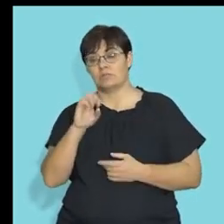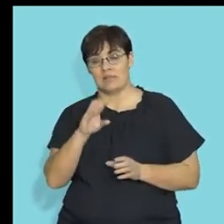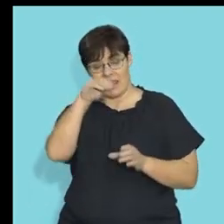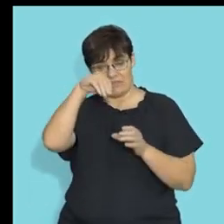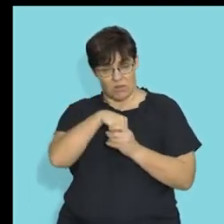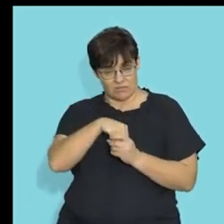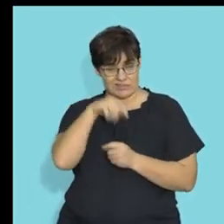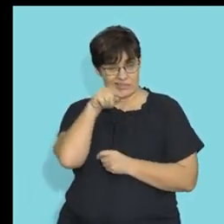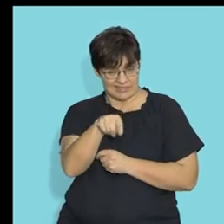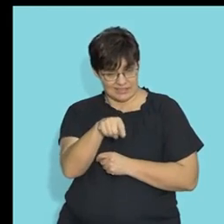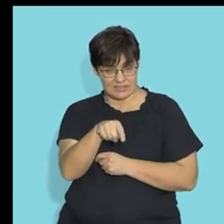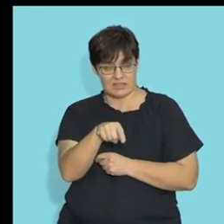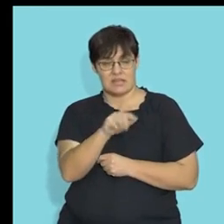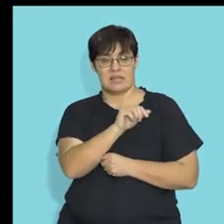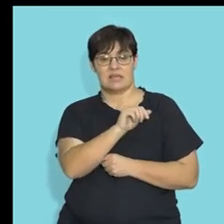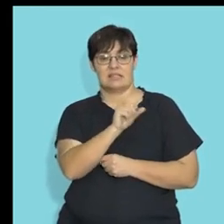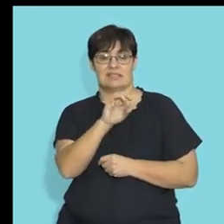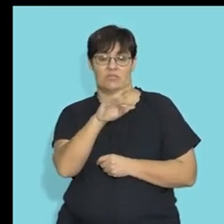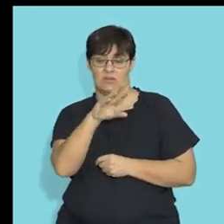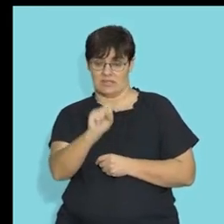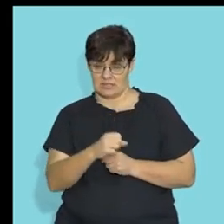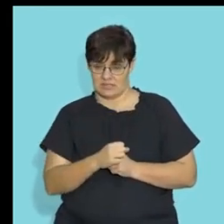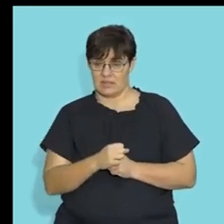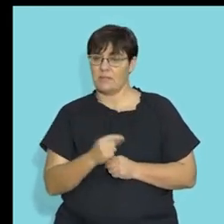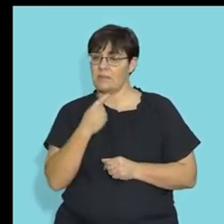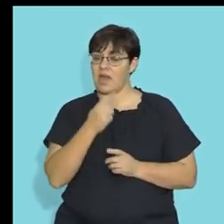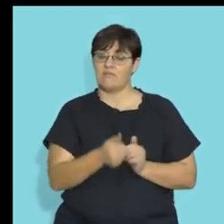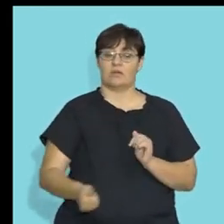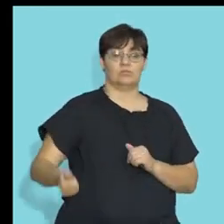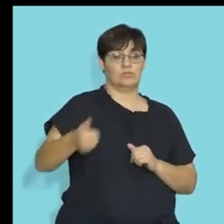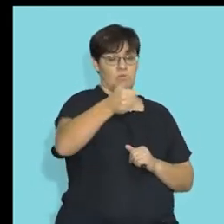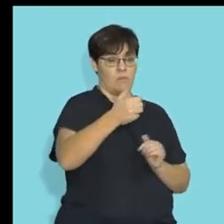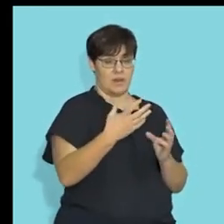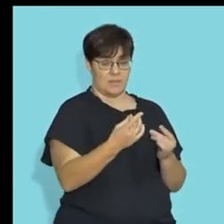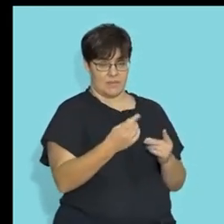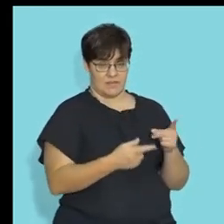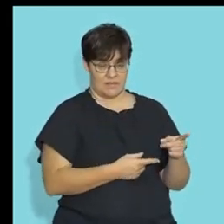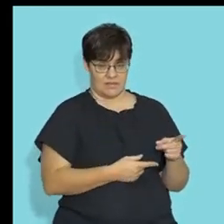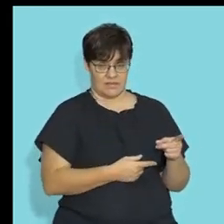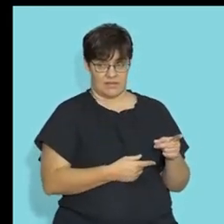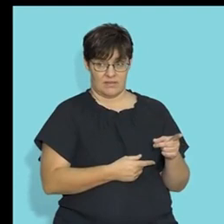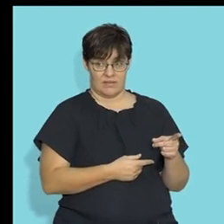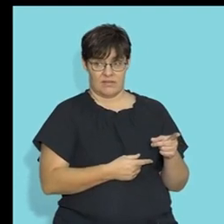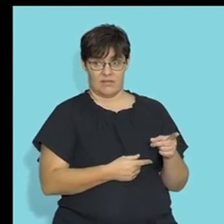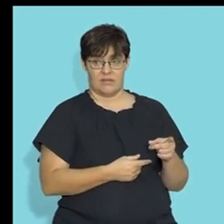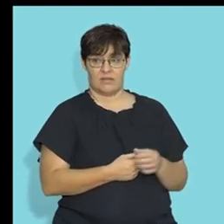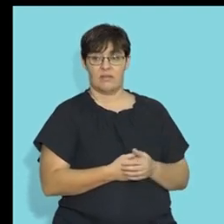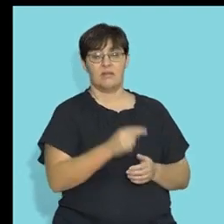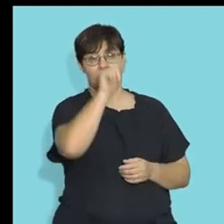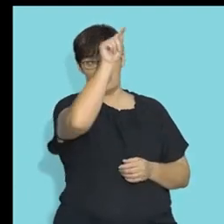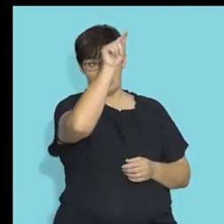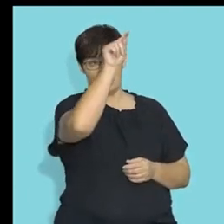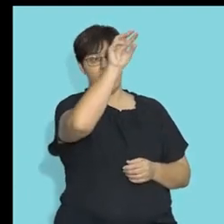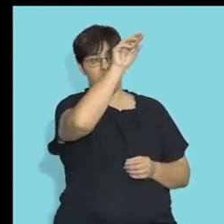number of terms involved in this actual series, I take the top number of the